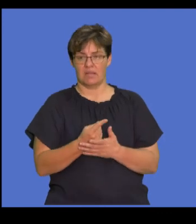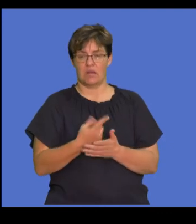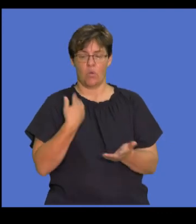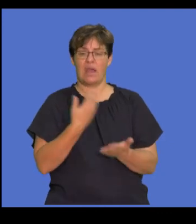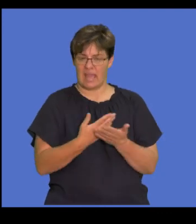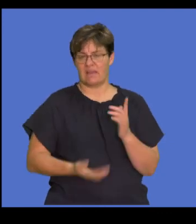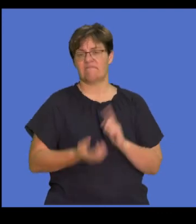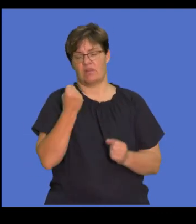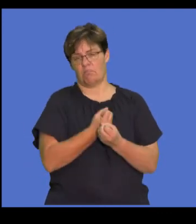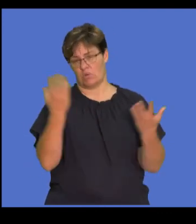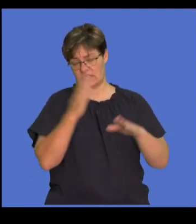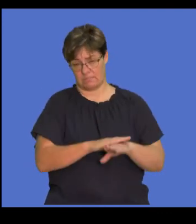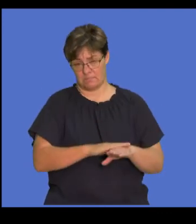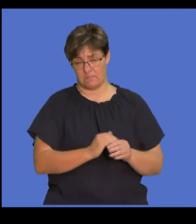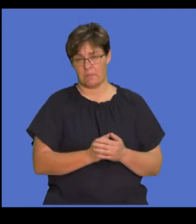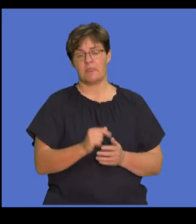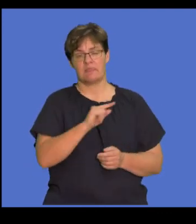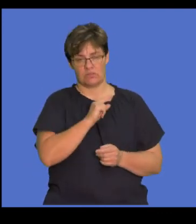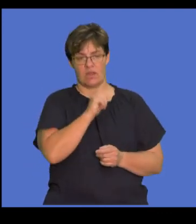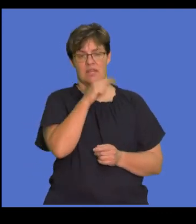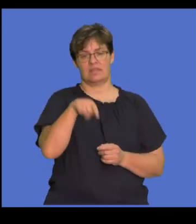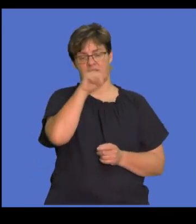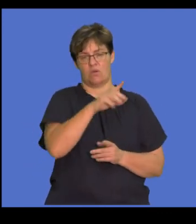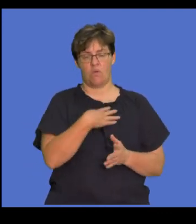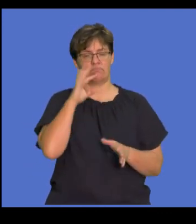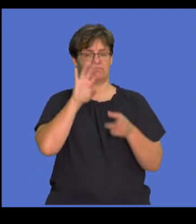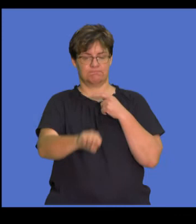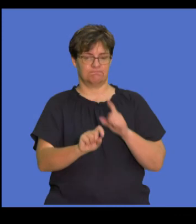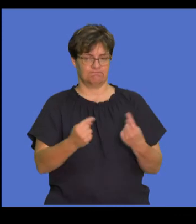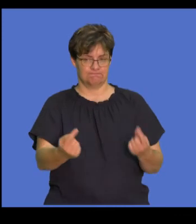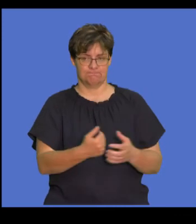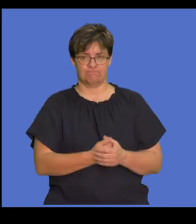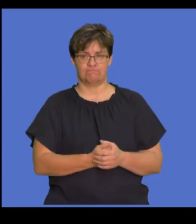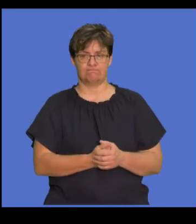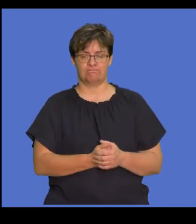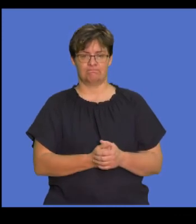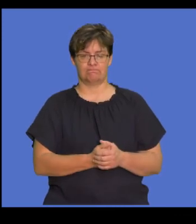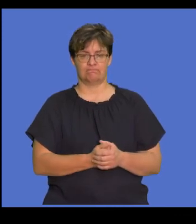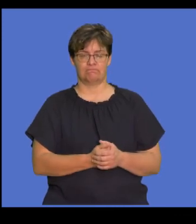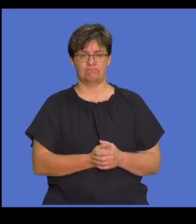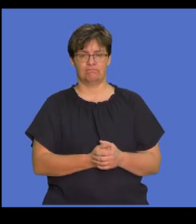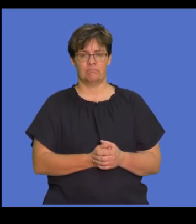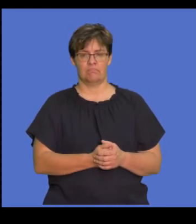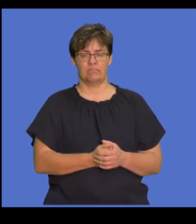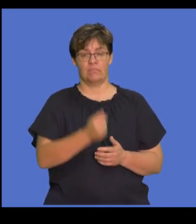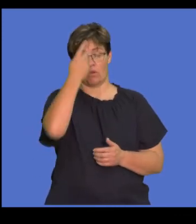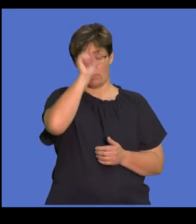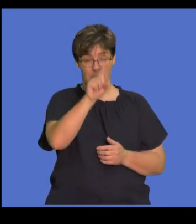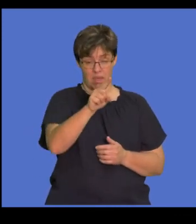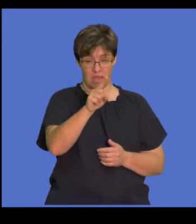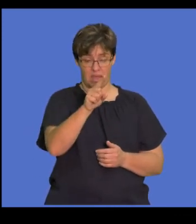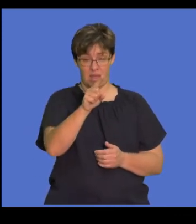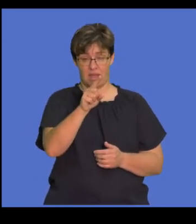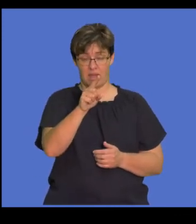the time you will be able to find your answer there. So therefore theta will then be undefined.